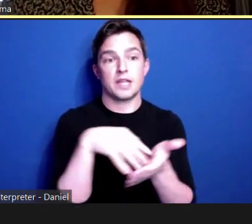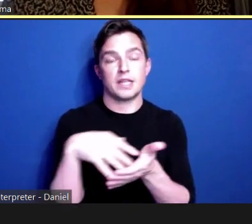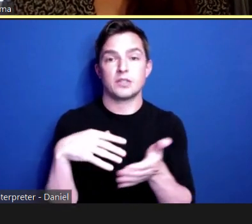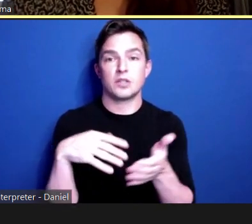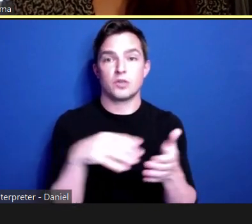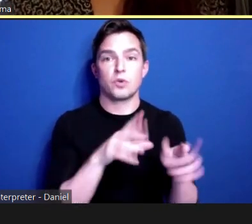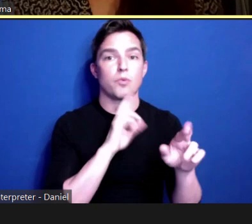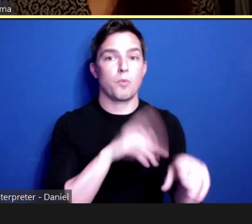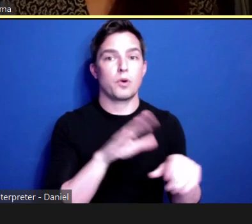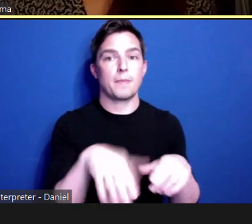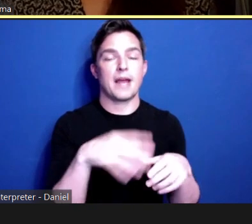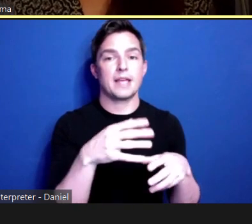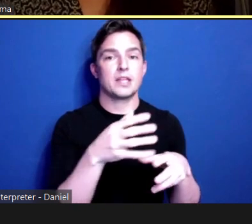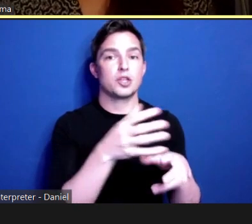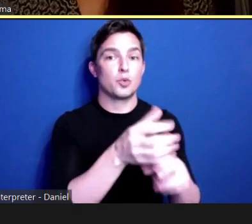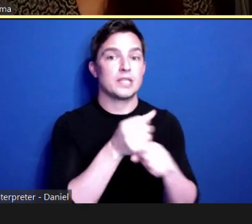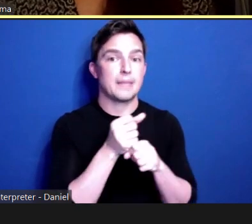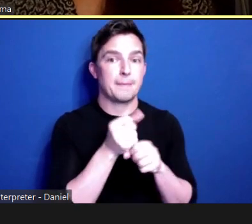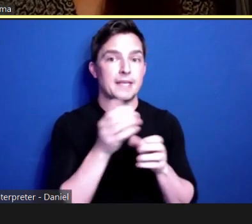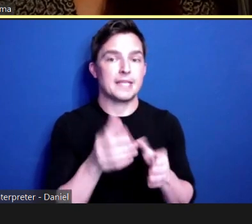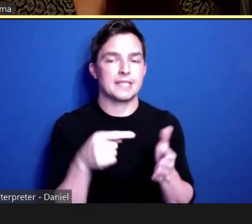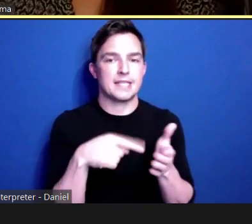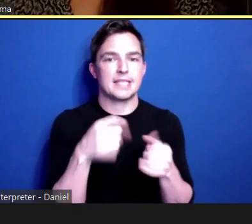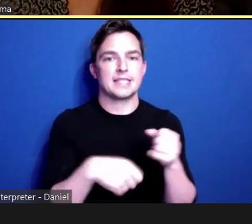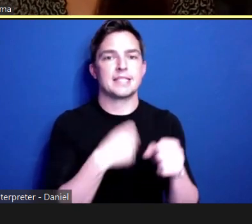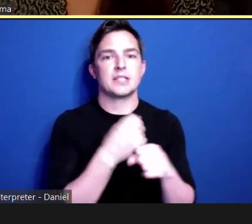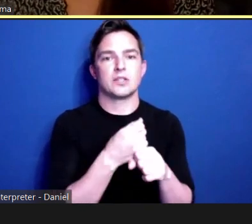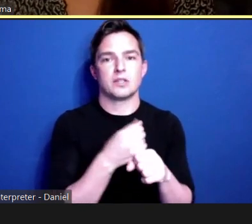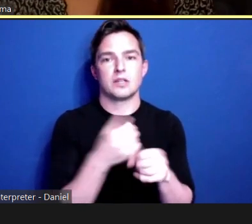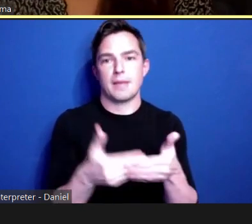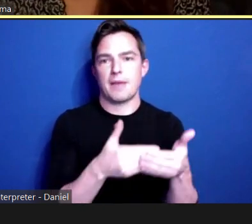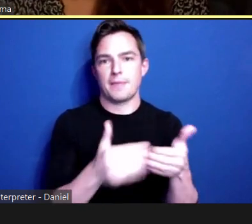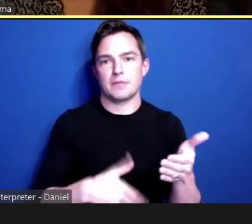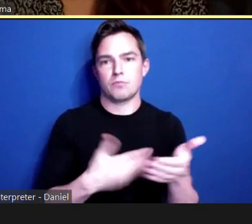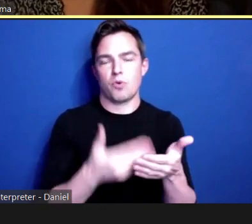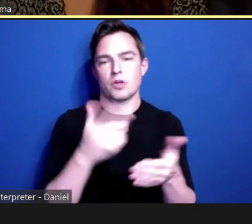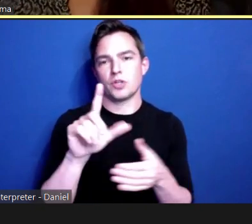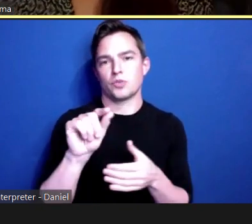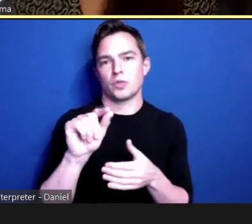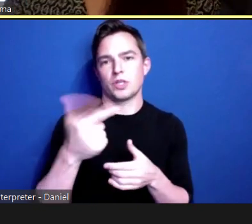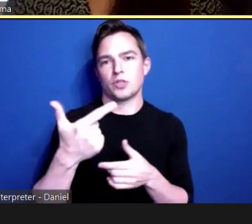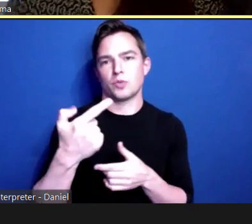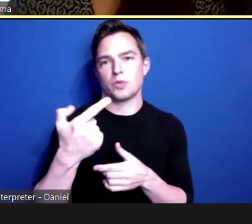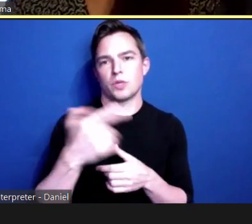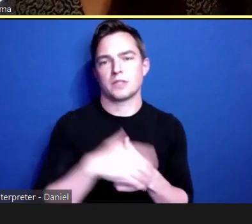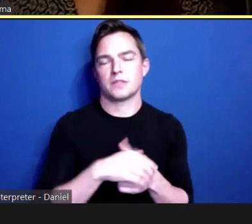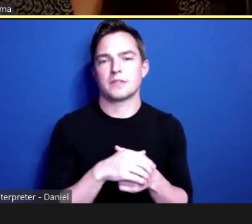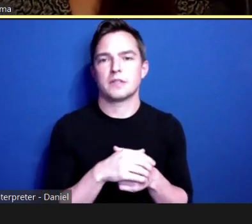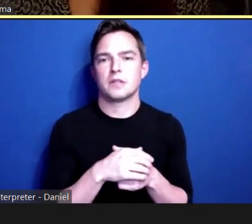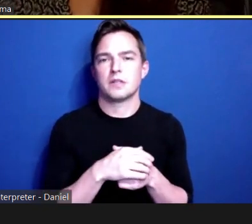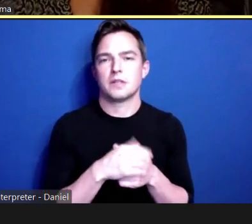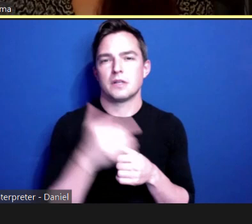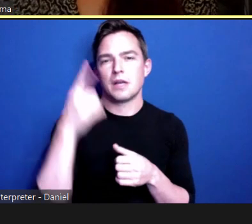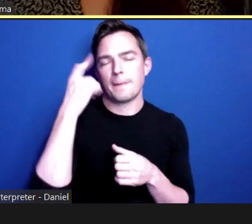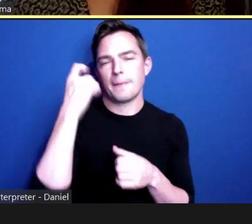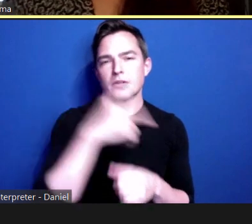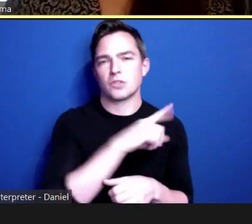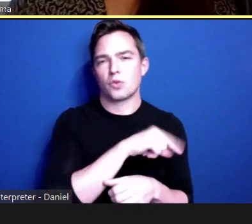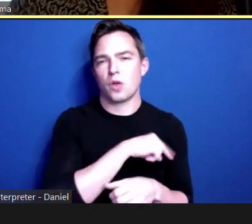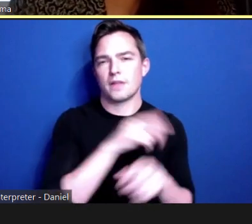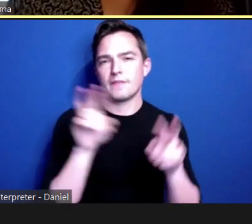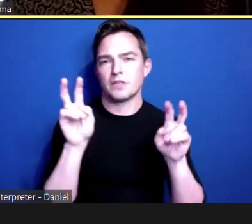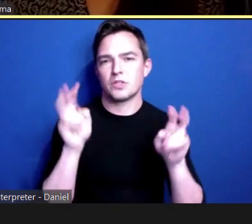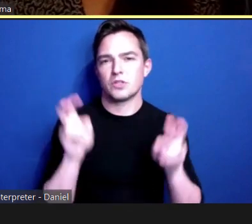the recipients May of this year on babies born in 2021. Because the quality issues were not